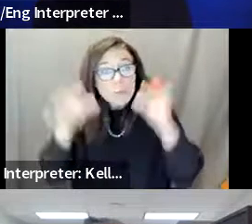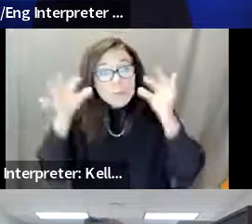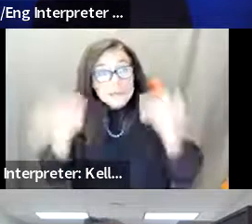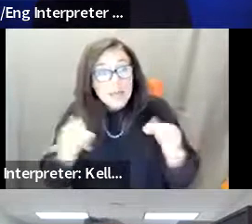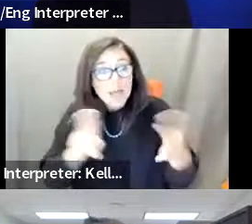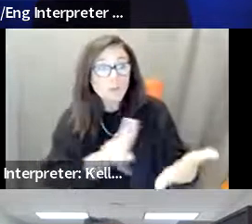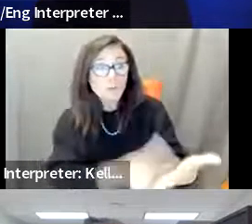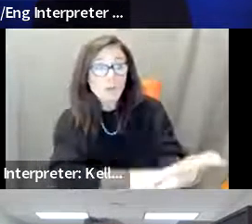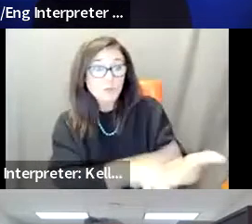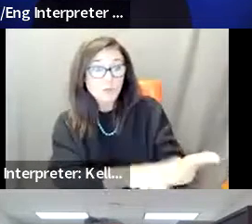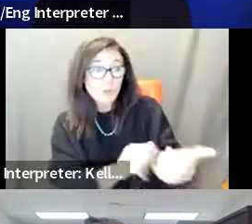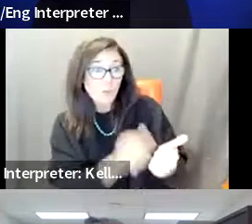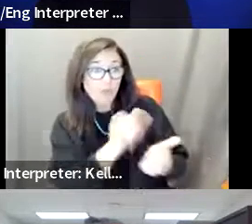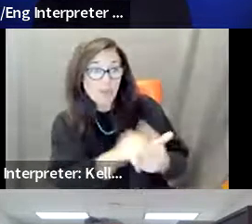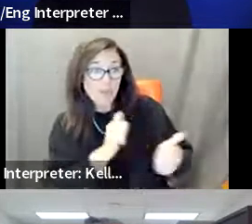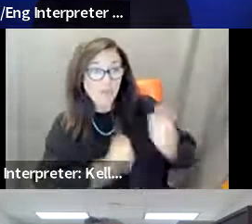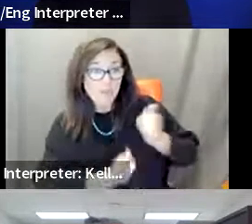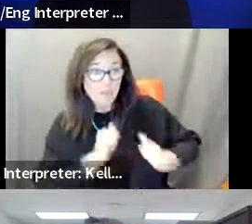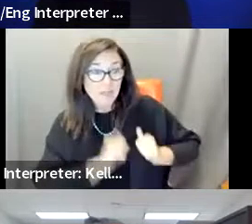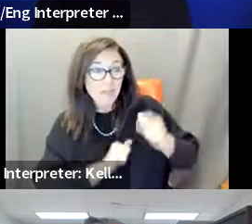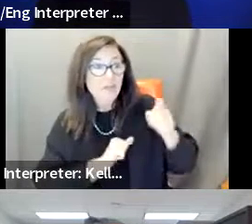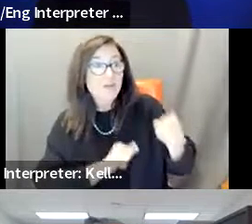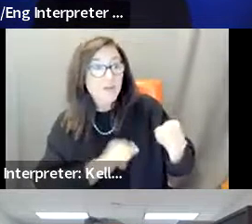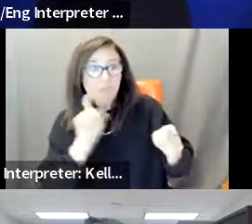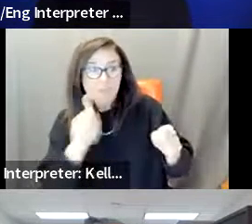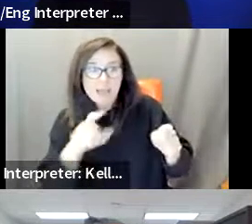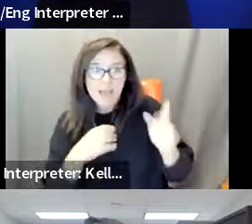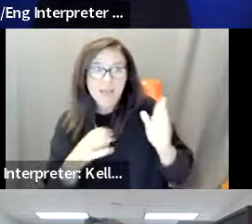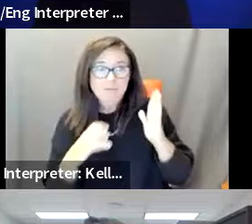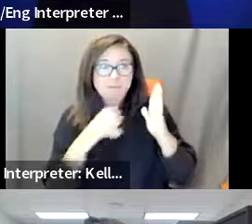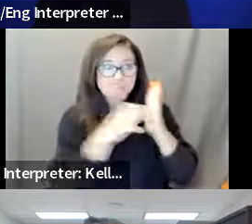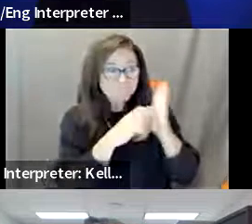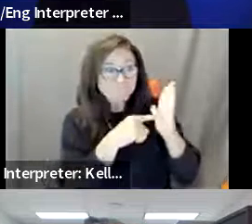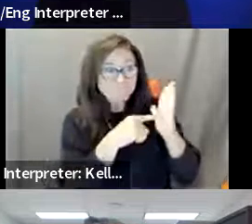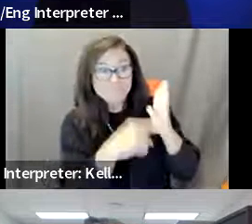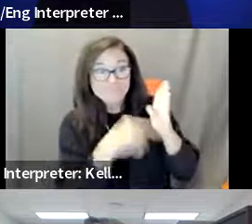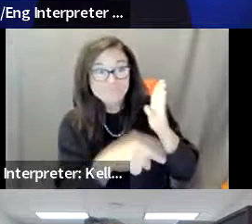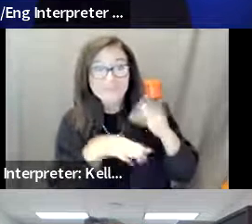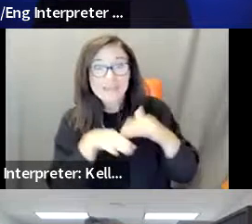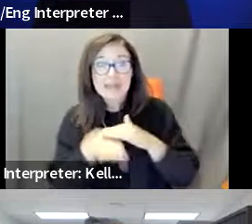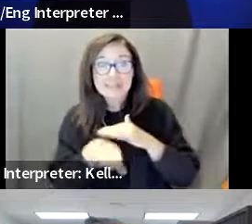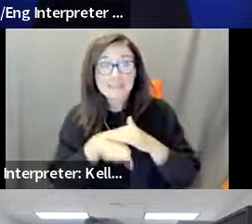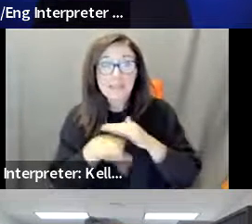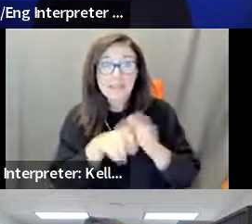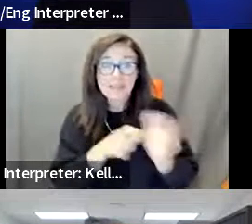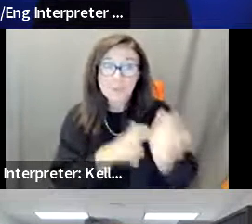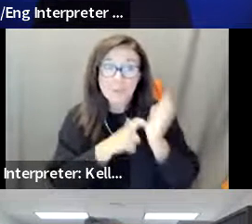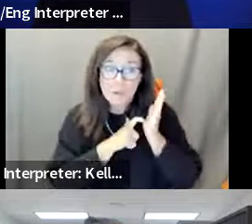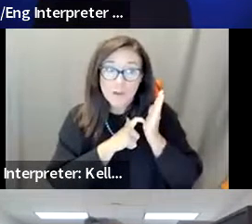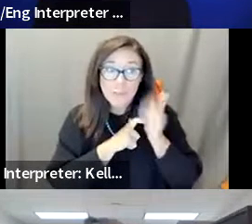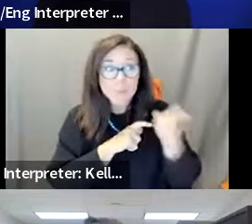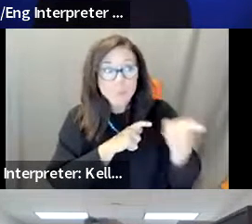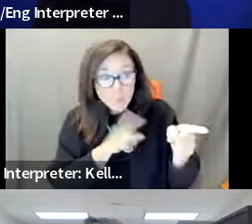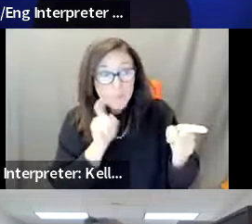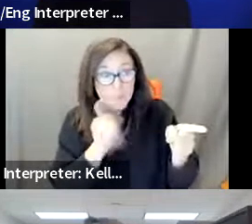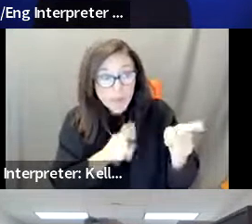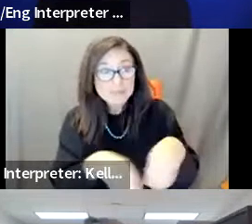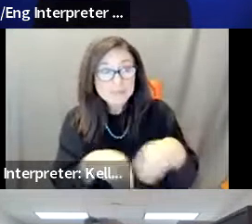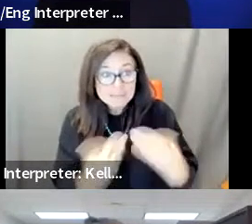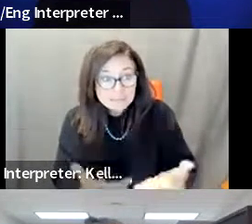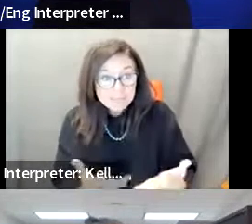not produce at your venue unless you, include XYZ things, unless you check